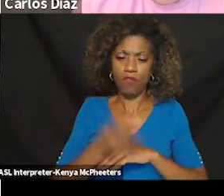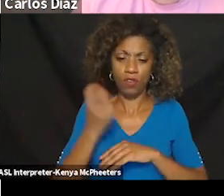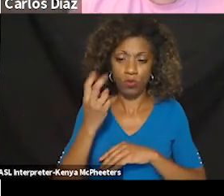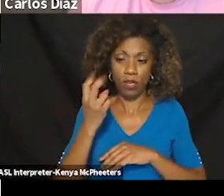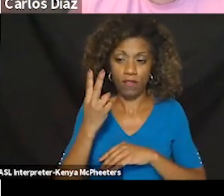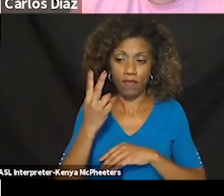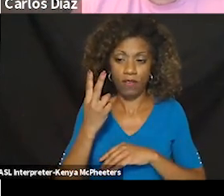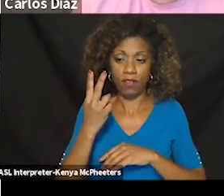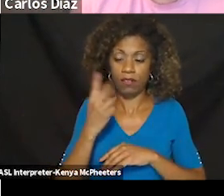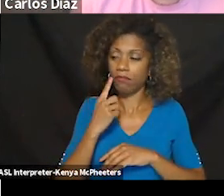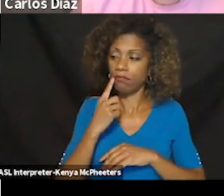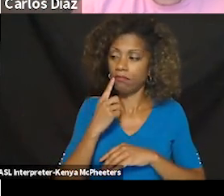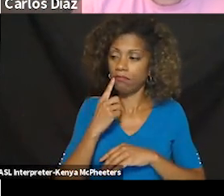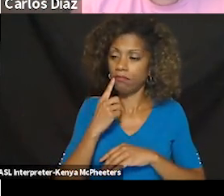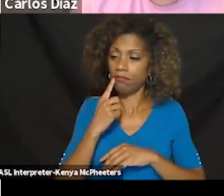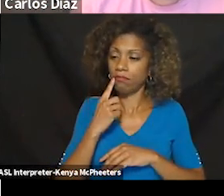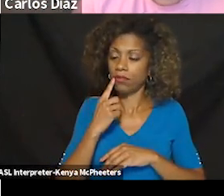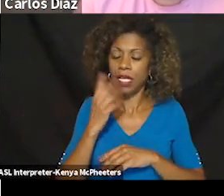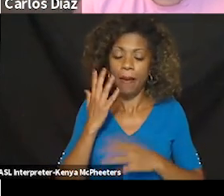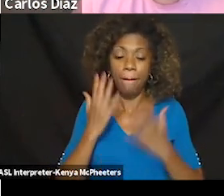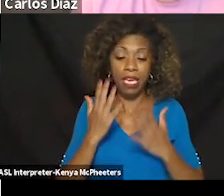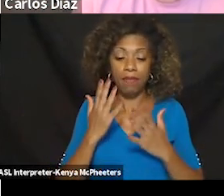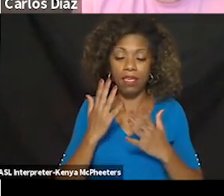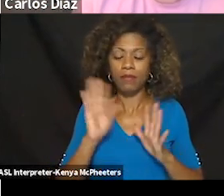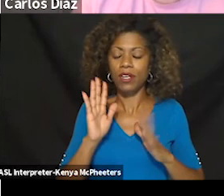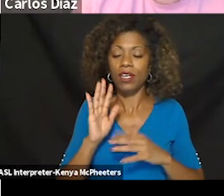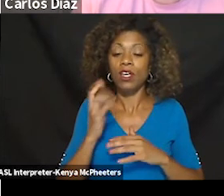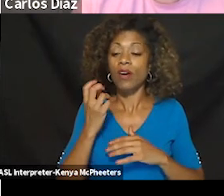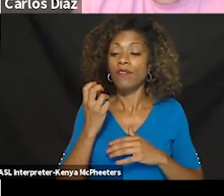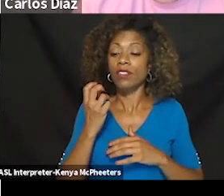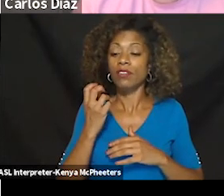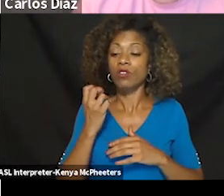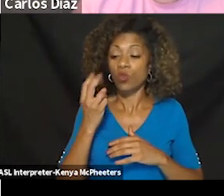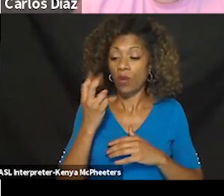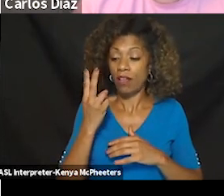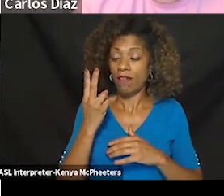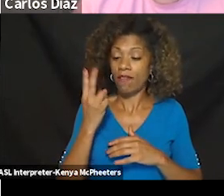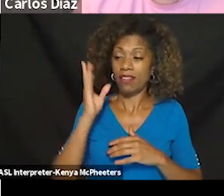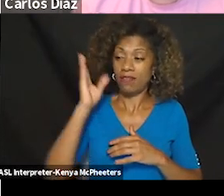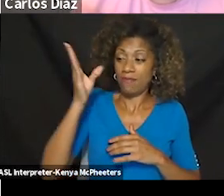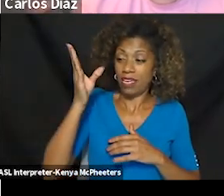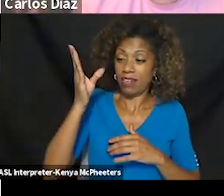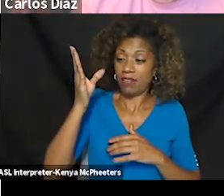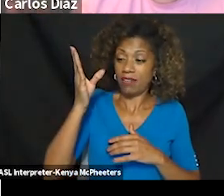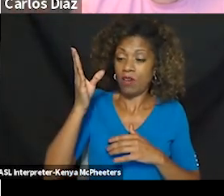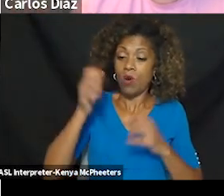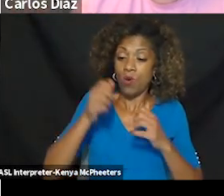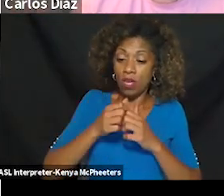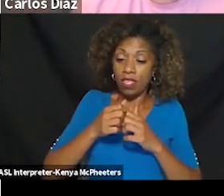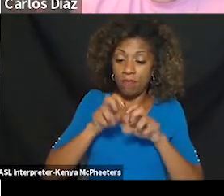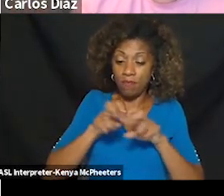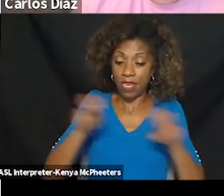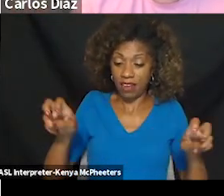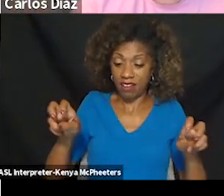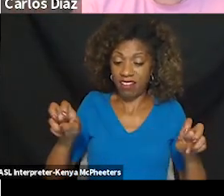probably 40 different panelists all throughout. So I'm just going to share three ones that we keep thinking and coming back to